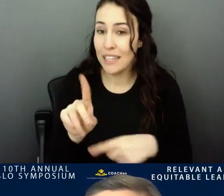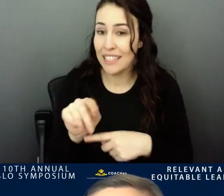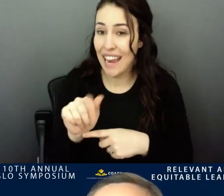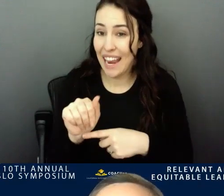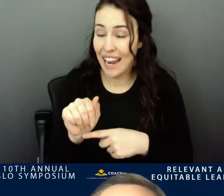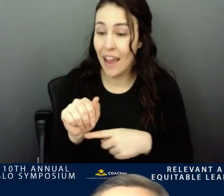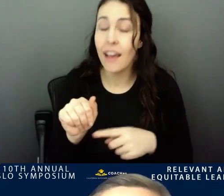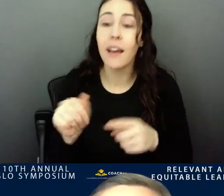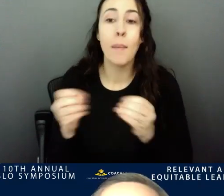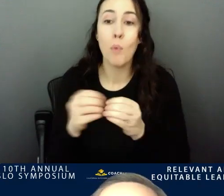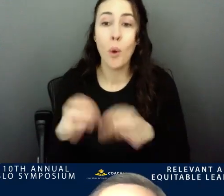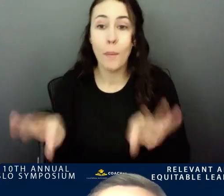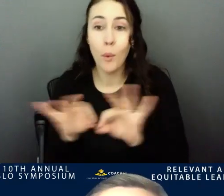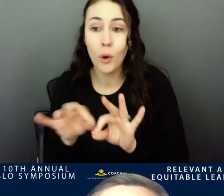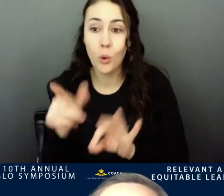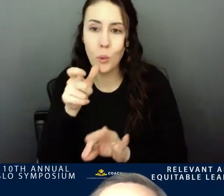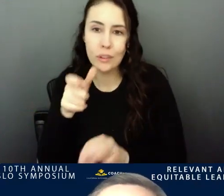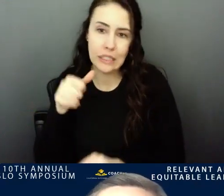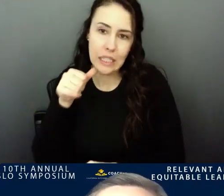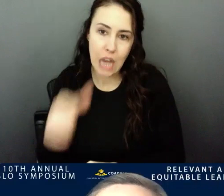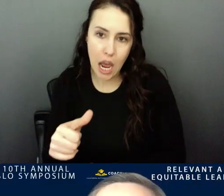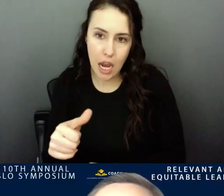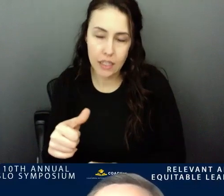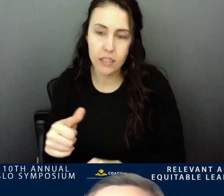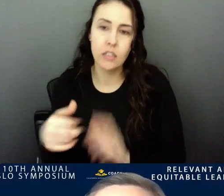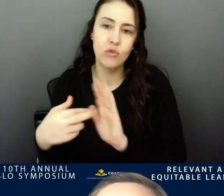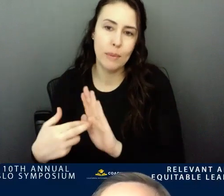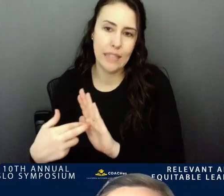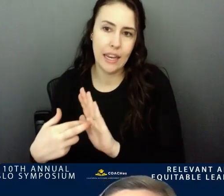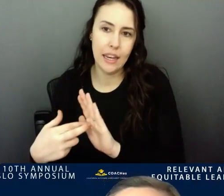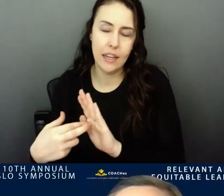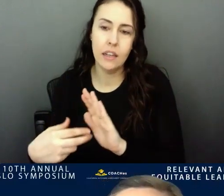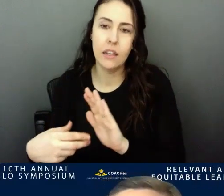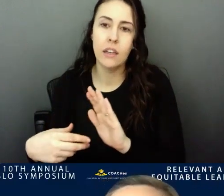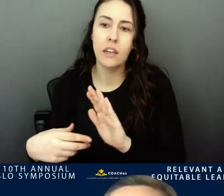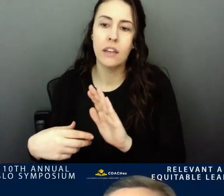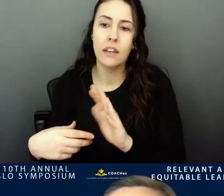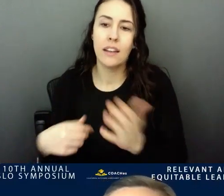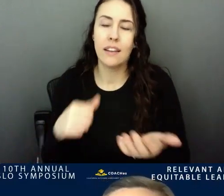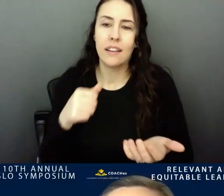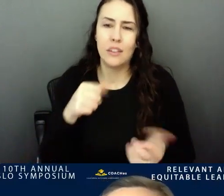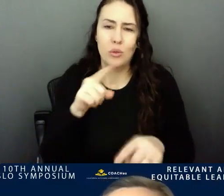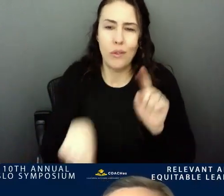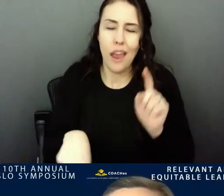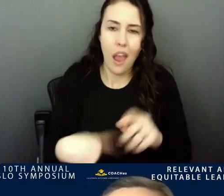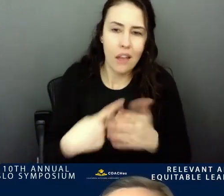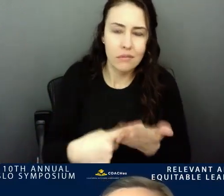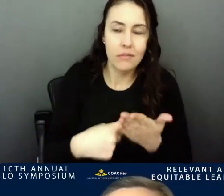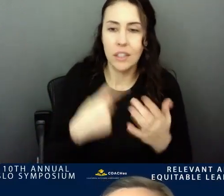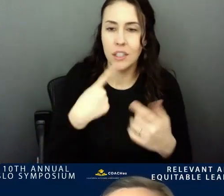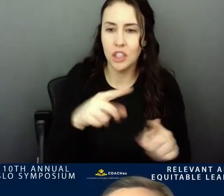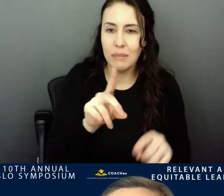represented in the achievement data. I don't think you can talk about the achievement data